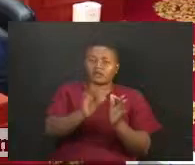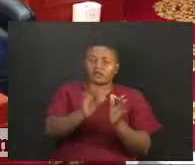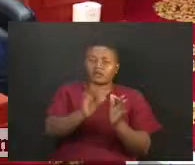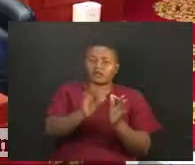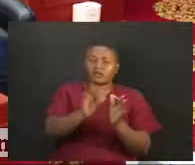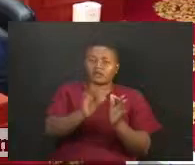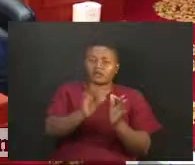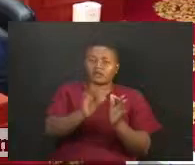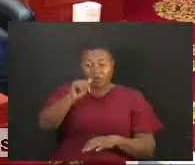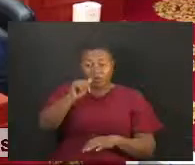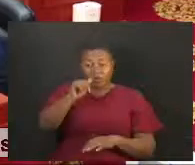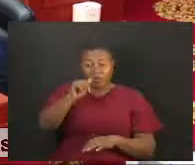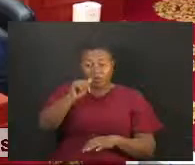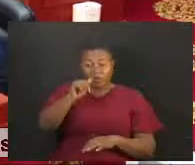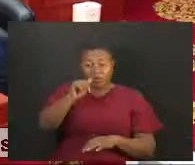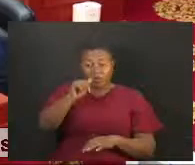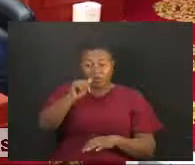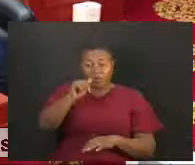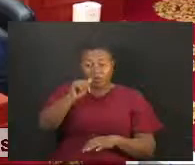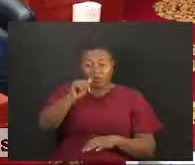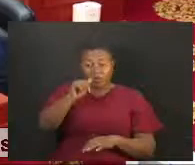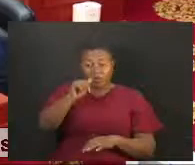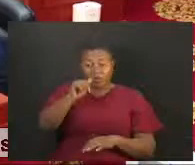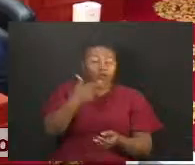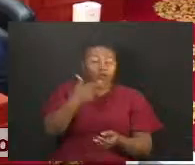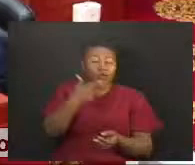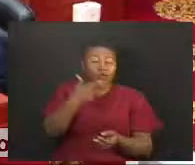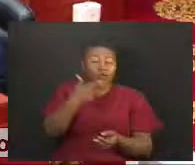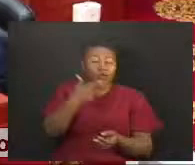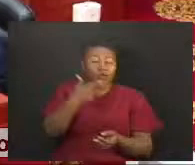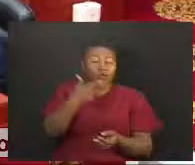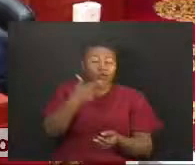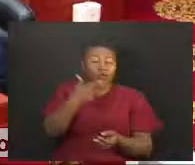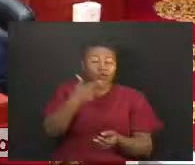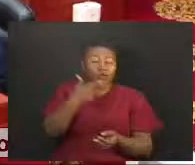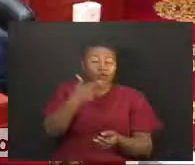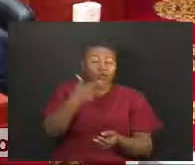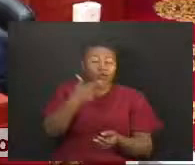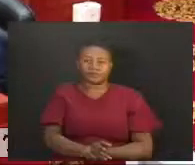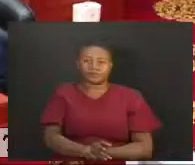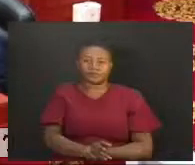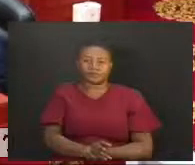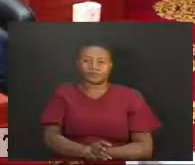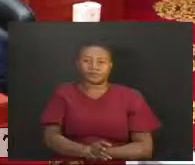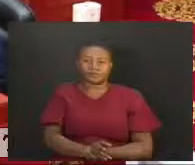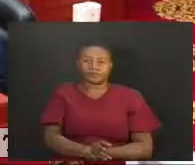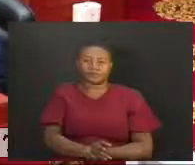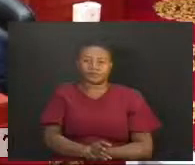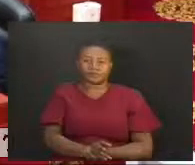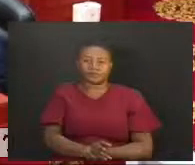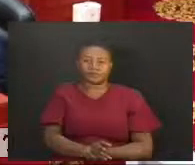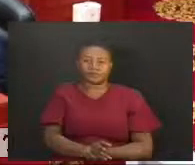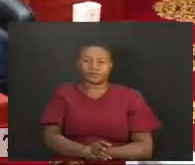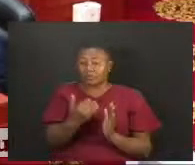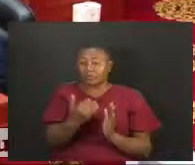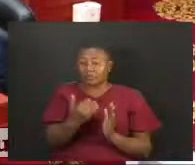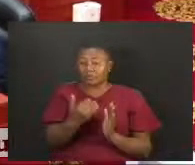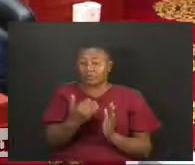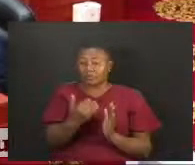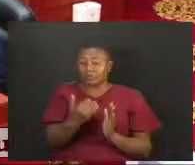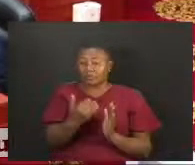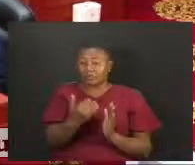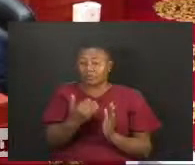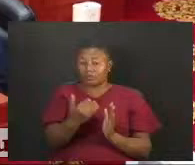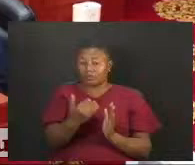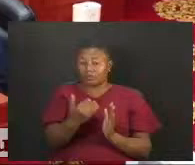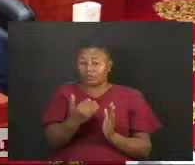Ghana Gold Board for the consideration of this House. Mr. Speaker, this budget is indeed an